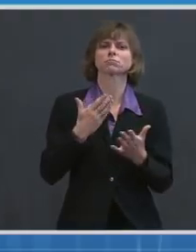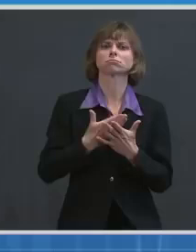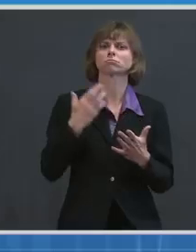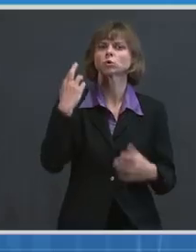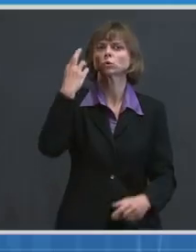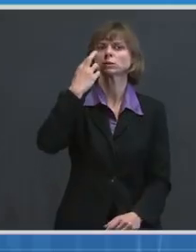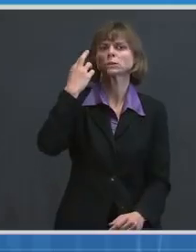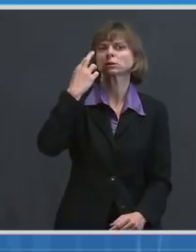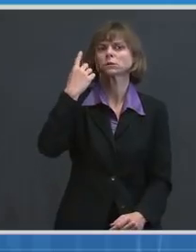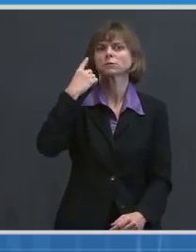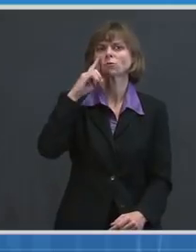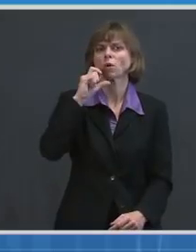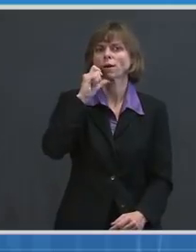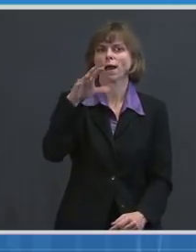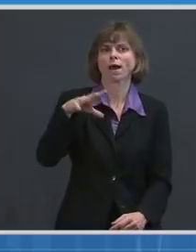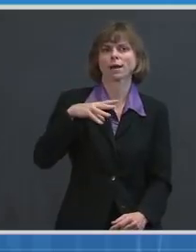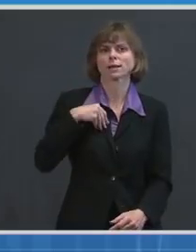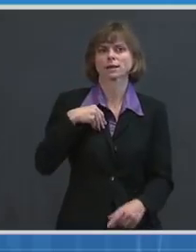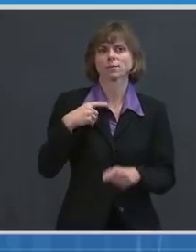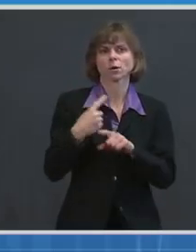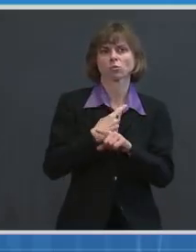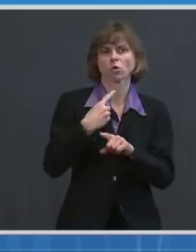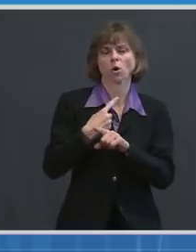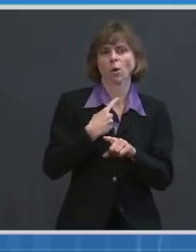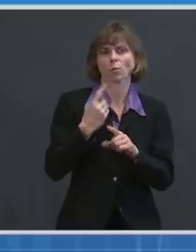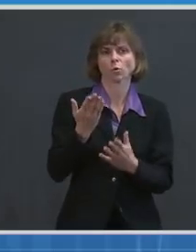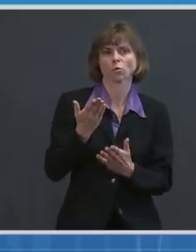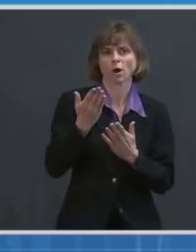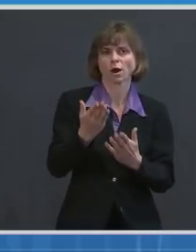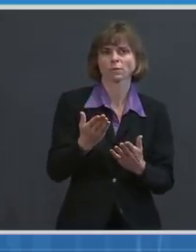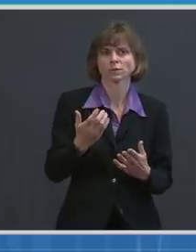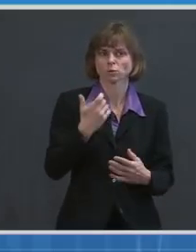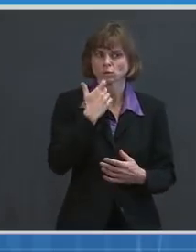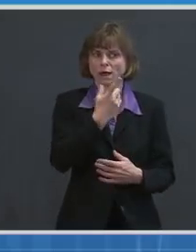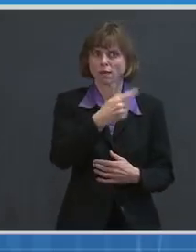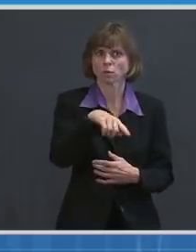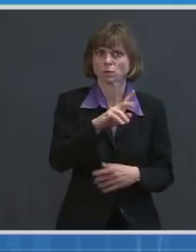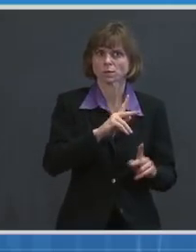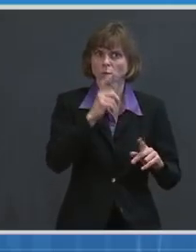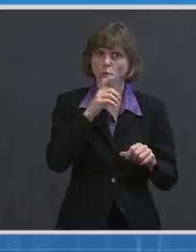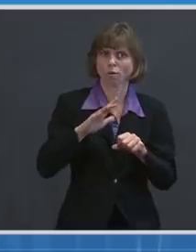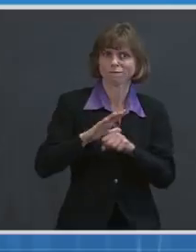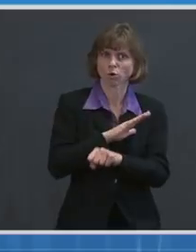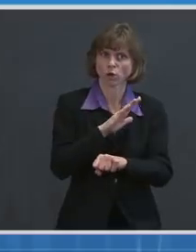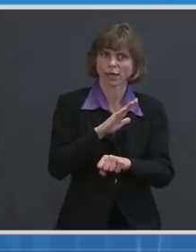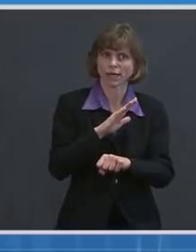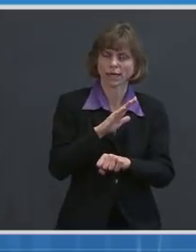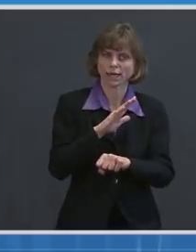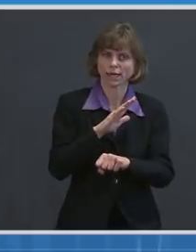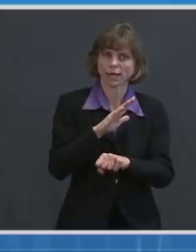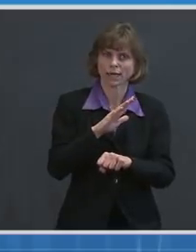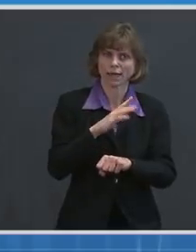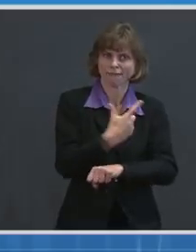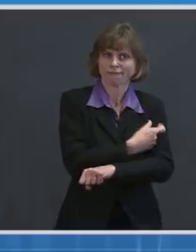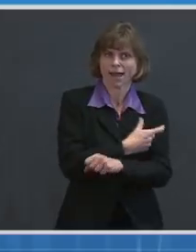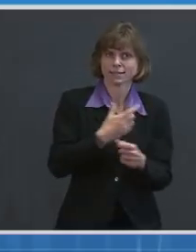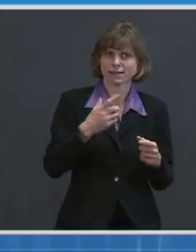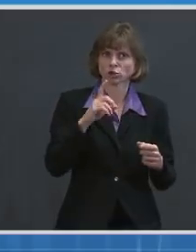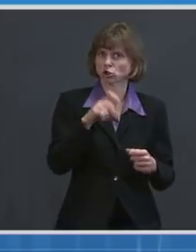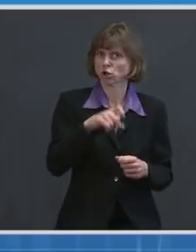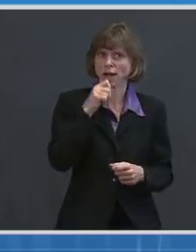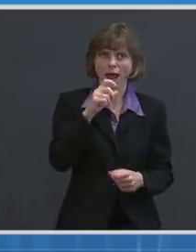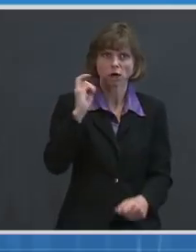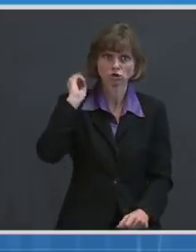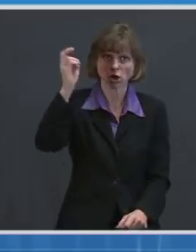travel guidance to telling folks who are fully vaccinated that they should not be traveling? And how will this guidance